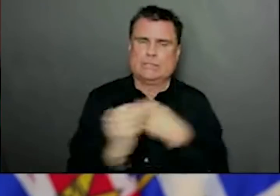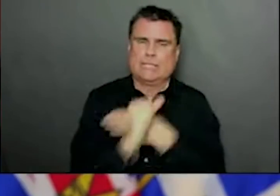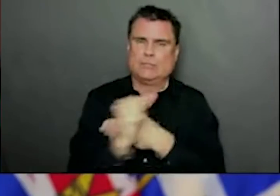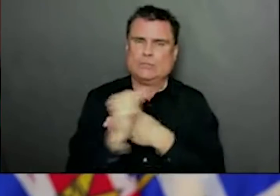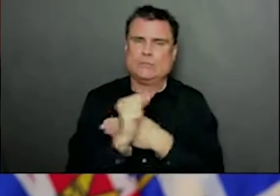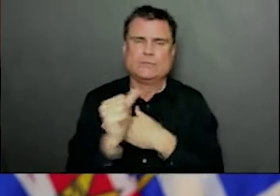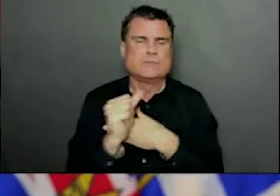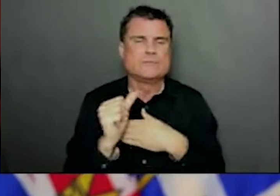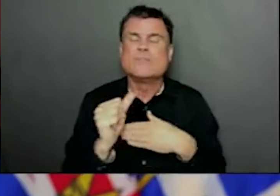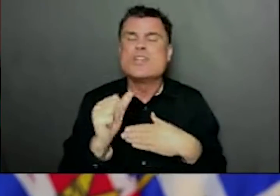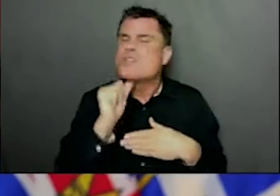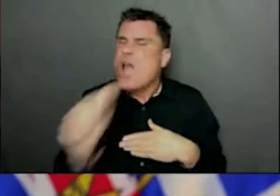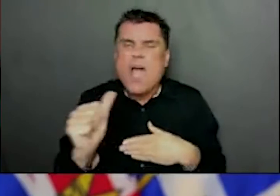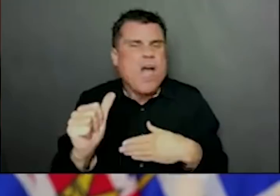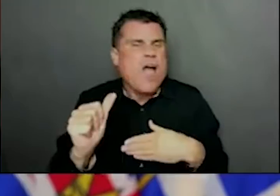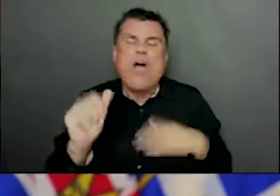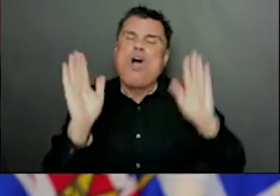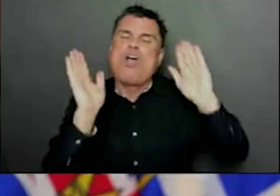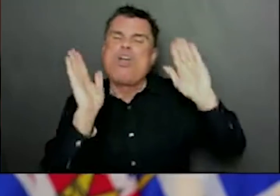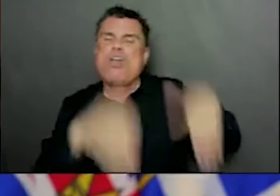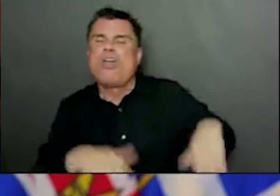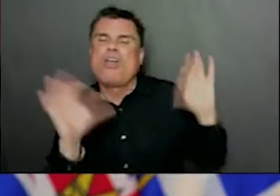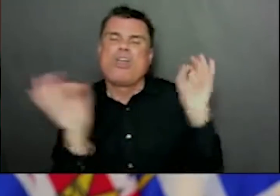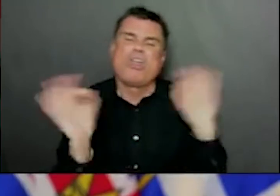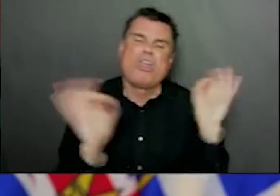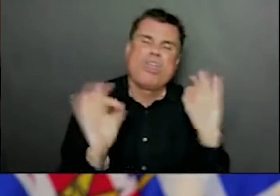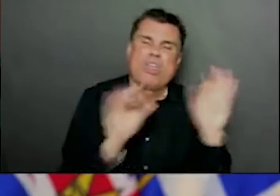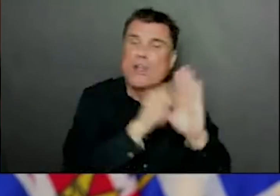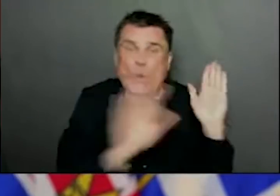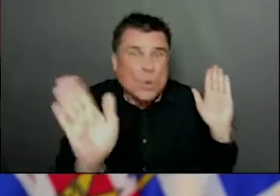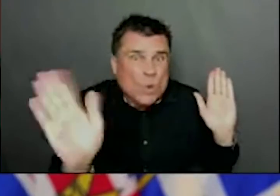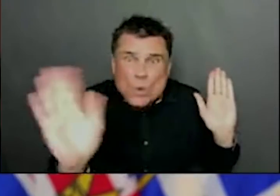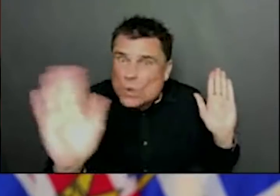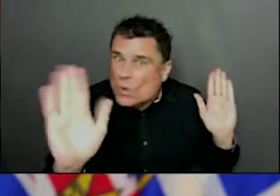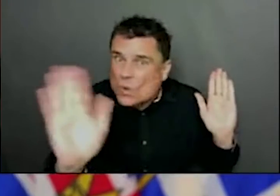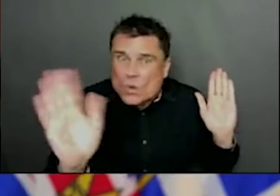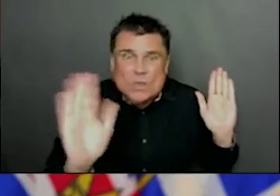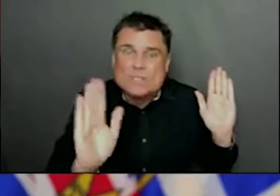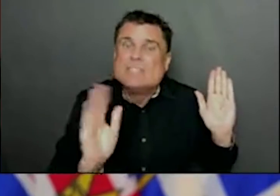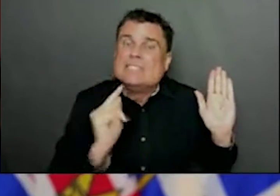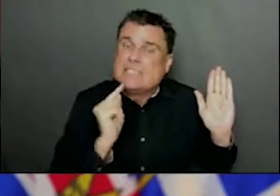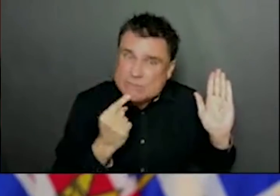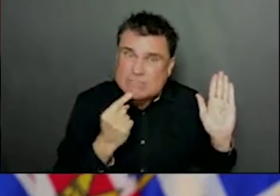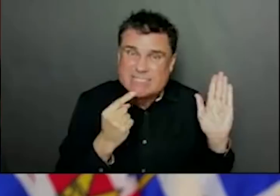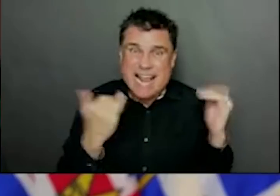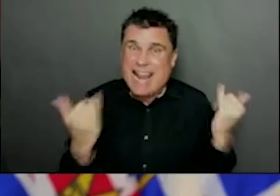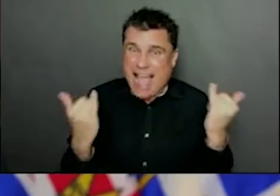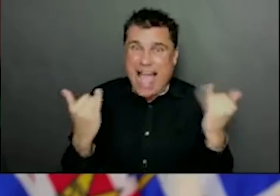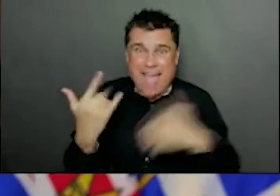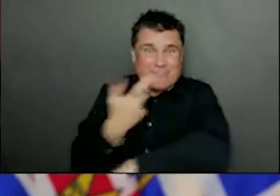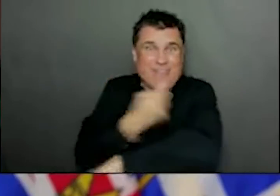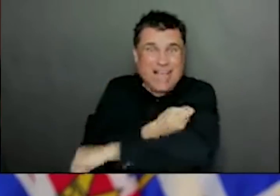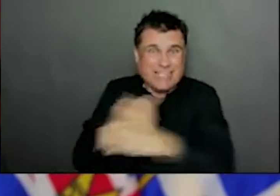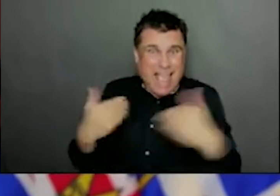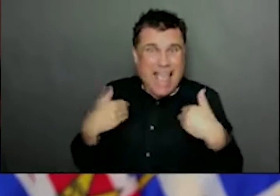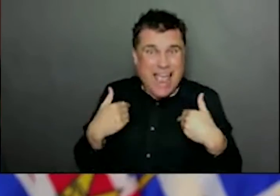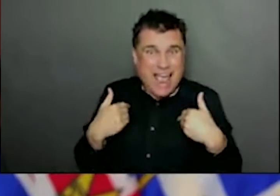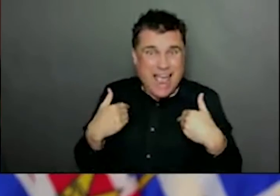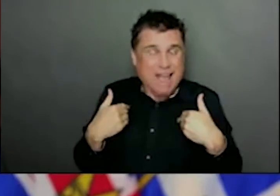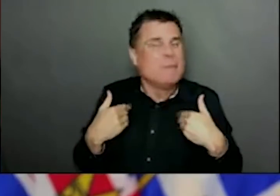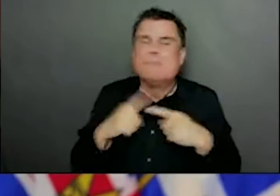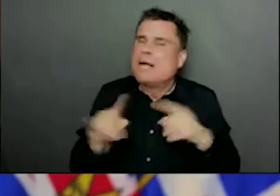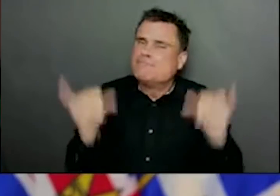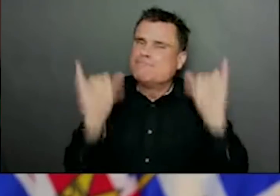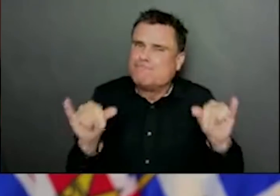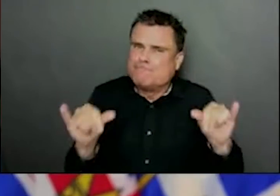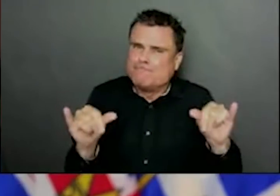beginning. This is our winter, but we know that spring will come. Right now,